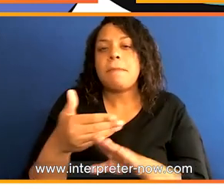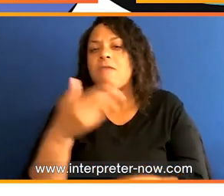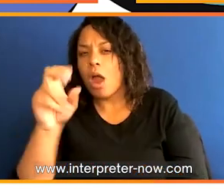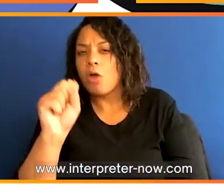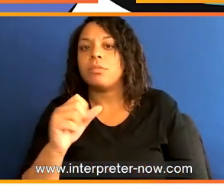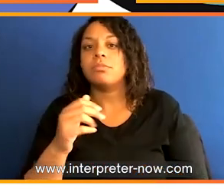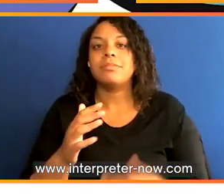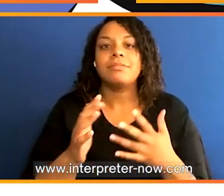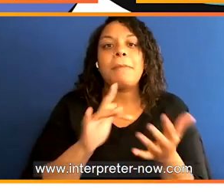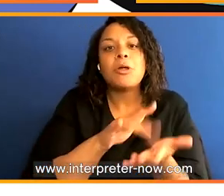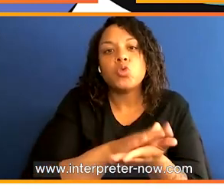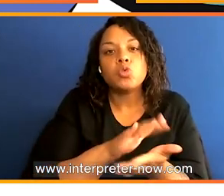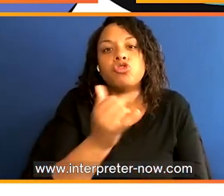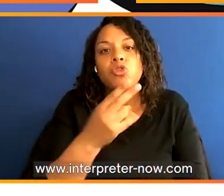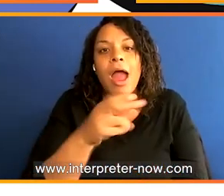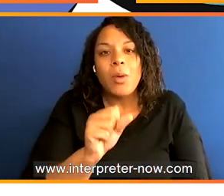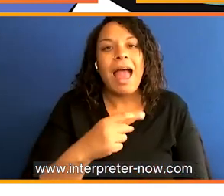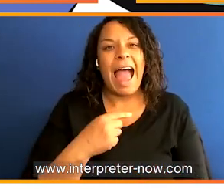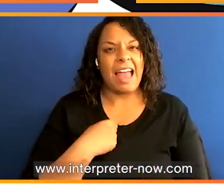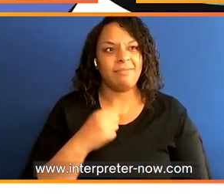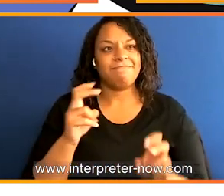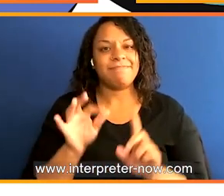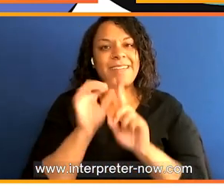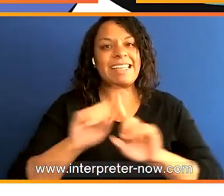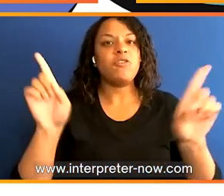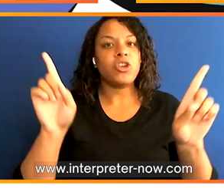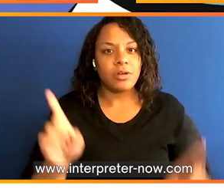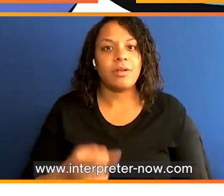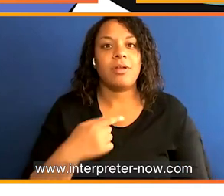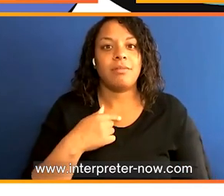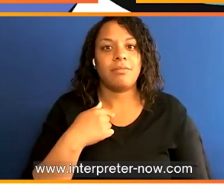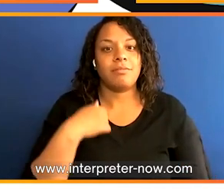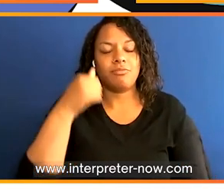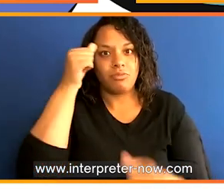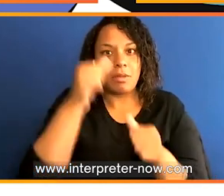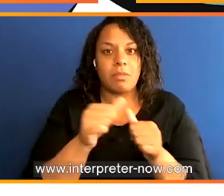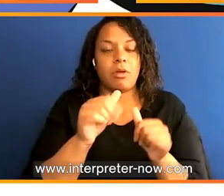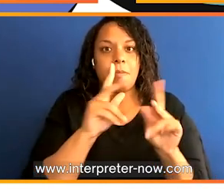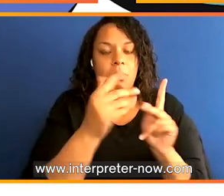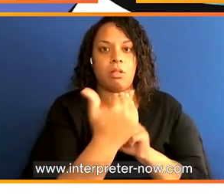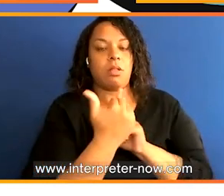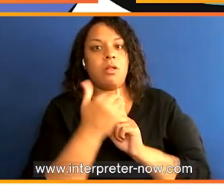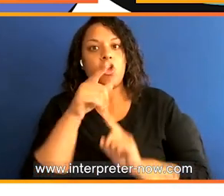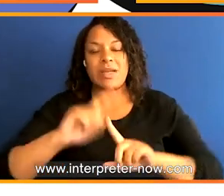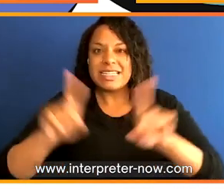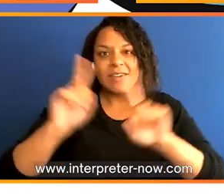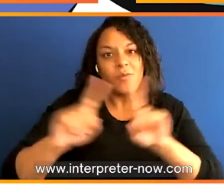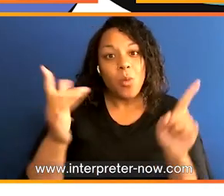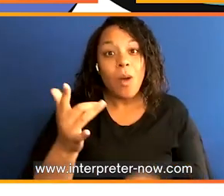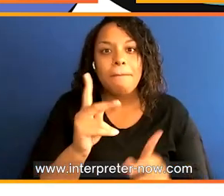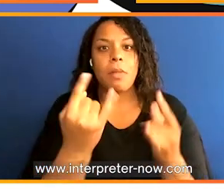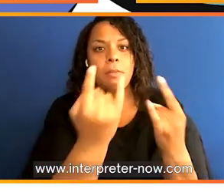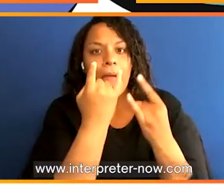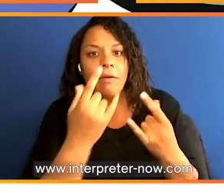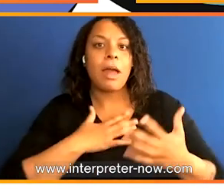was just very different. You know, I think about being reminded about how different I was because kids would make fun of what I